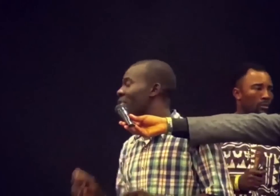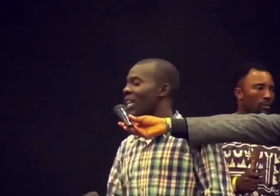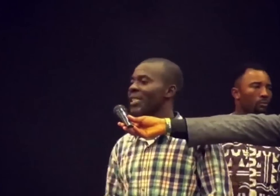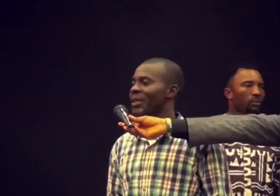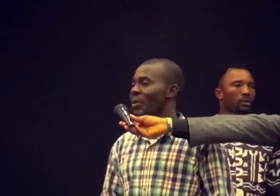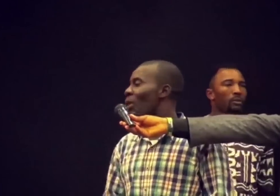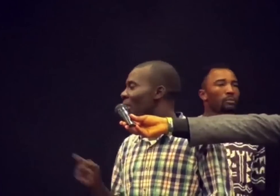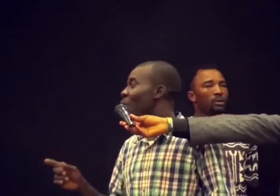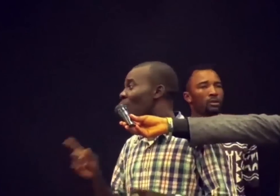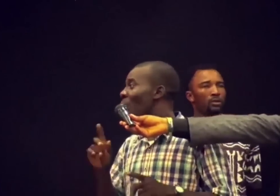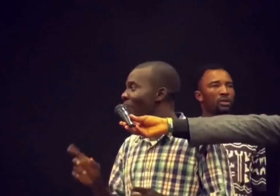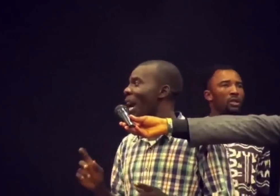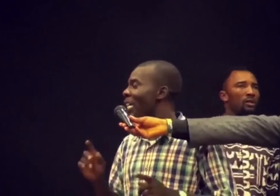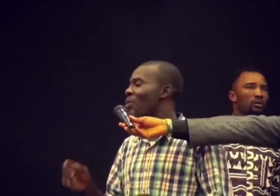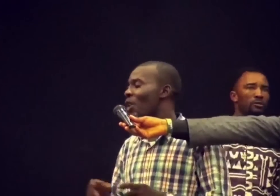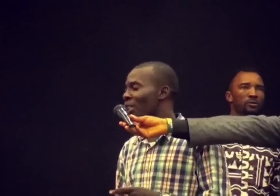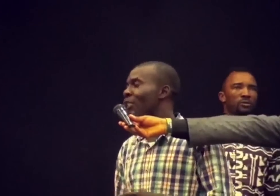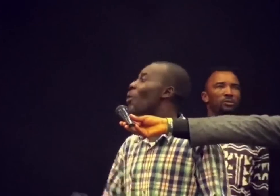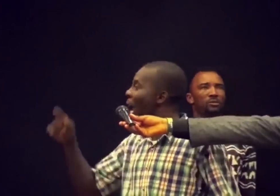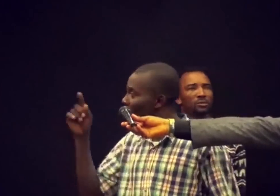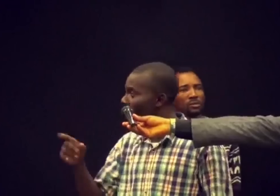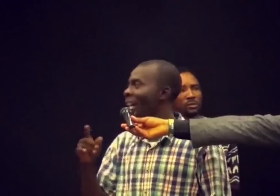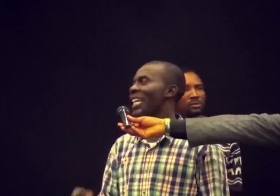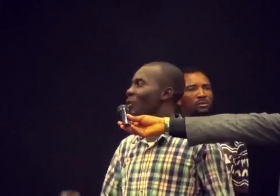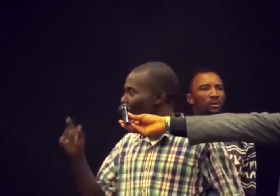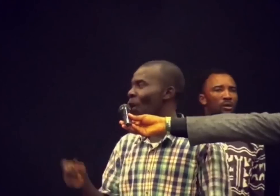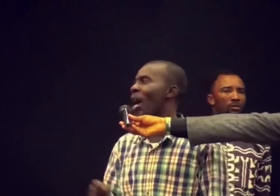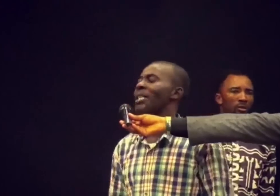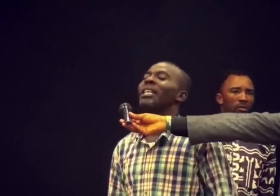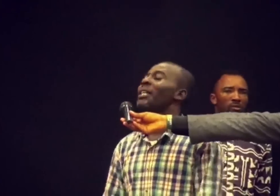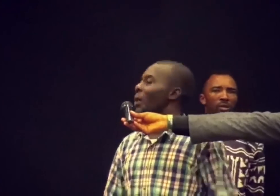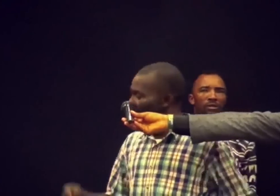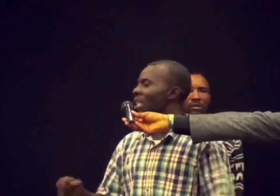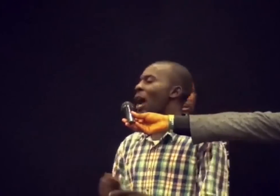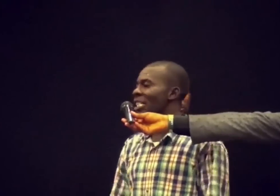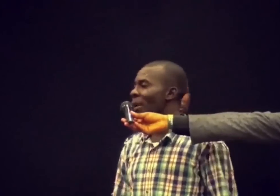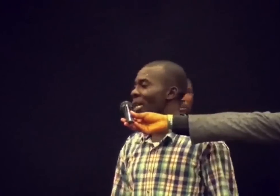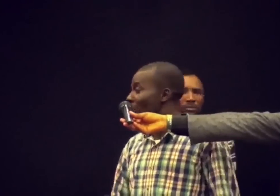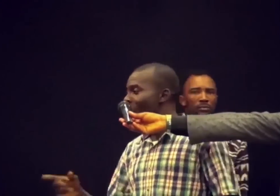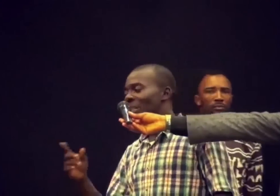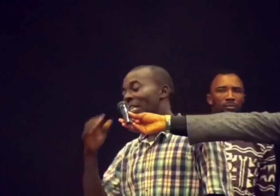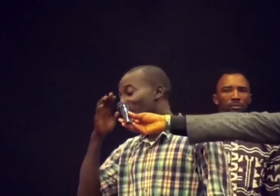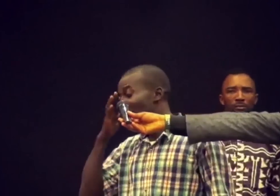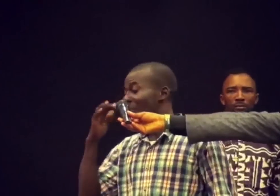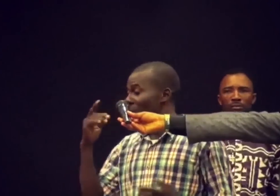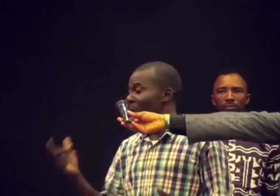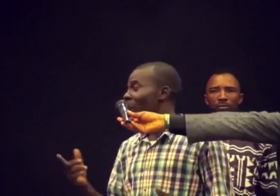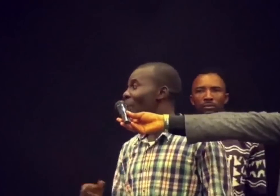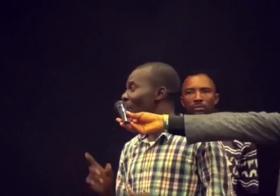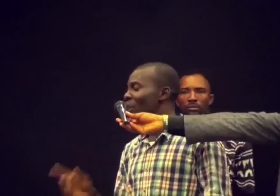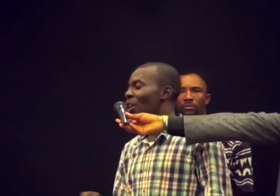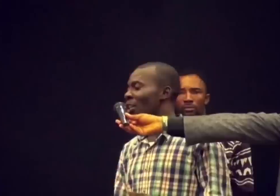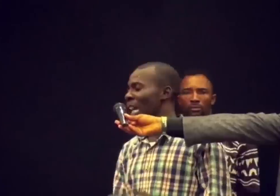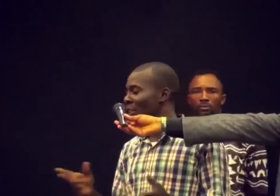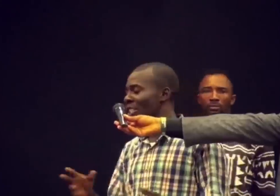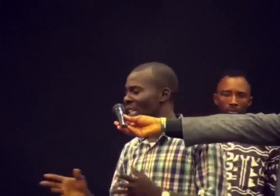ti ote yi mo ni nkan to ba gba gege bi oro yin to ba no wa ko no wa enough mi na de wa se be ba o mo se de bi mo lo bo